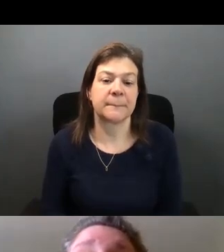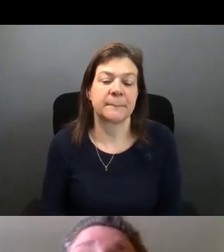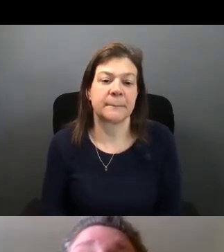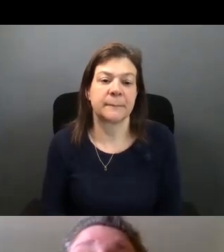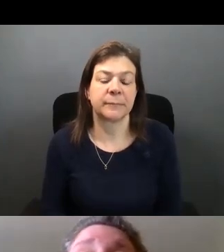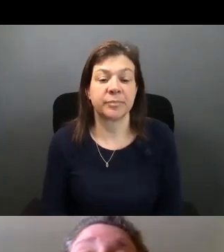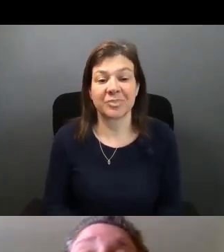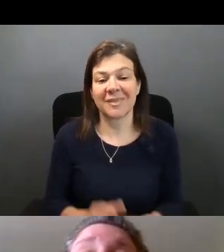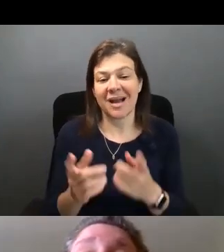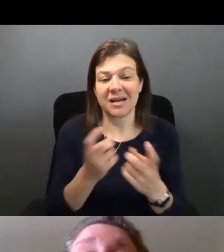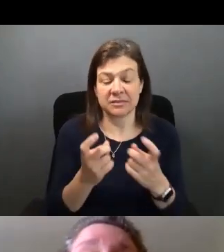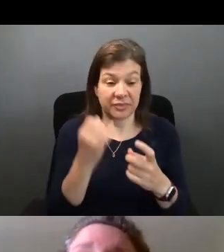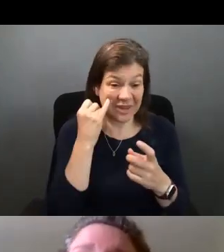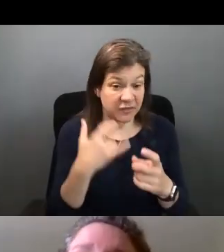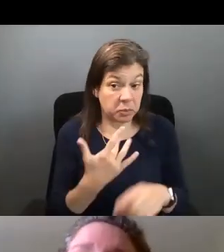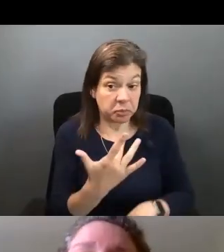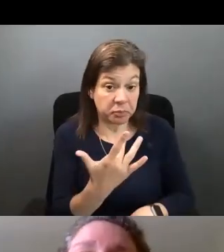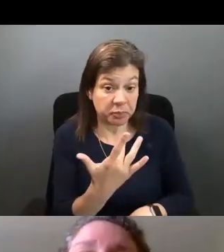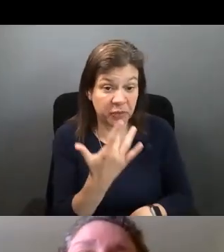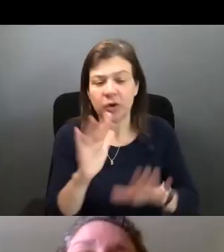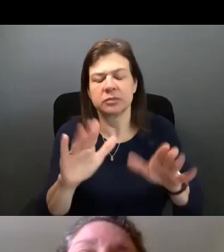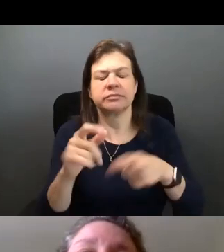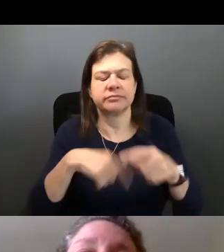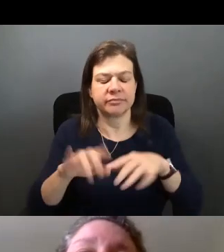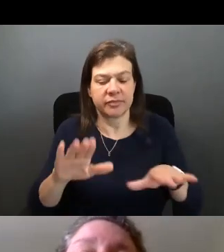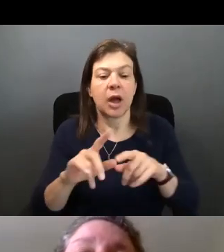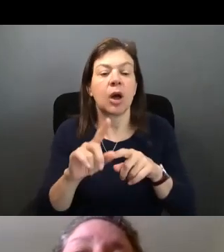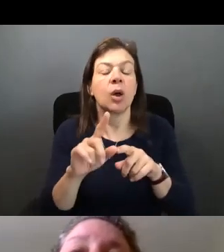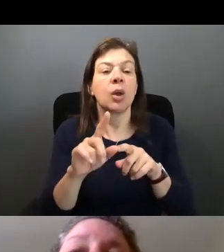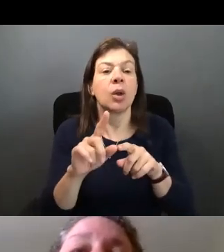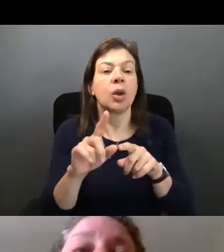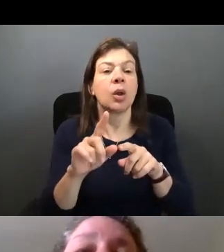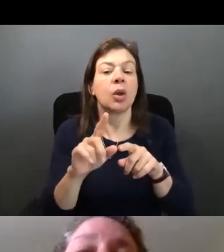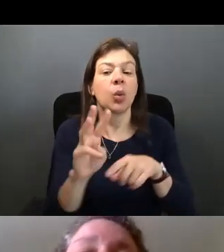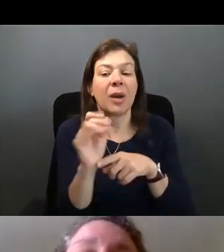Asking questions. If you prefer, the webinar will cover